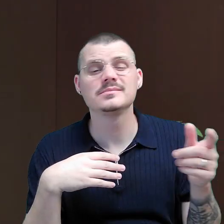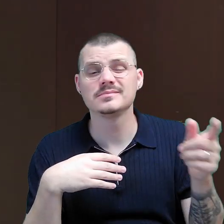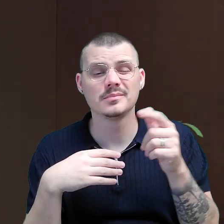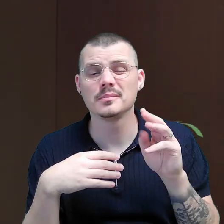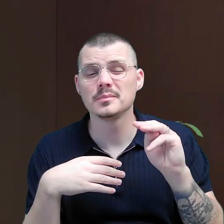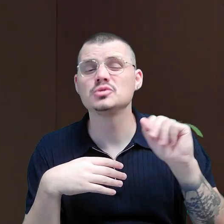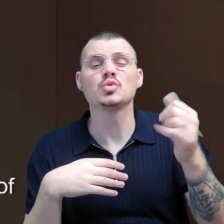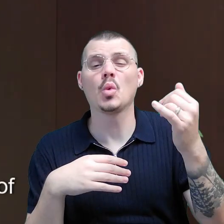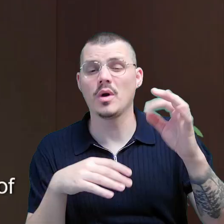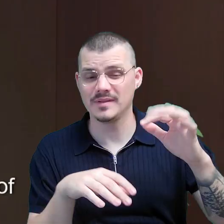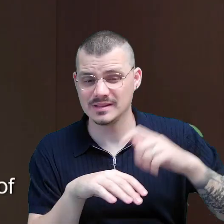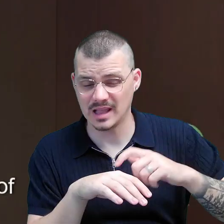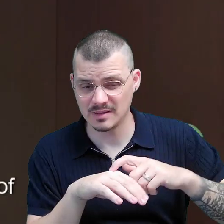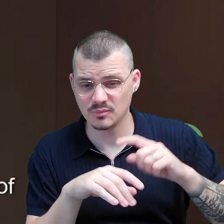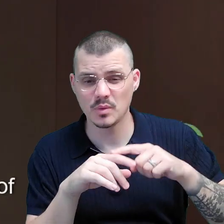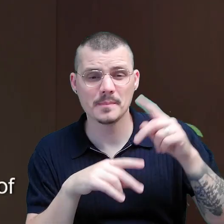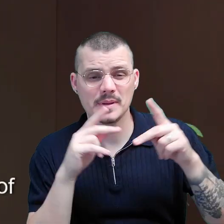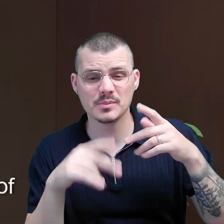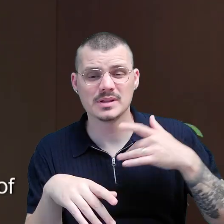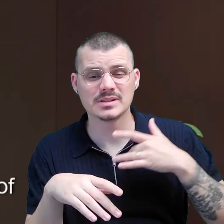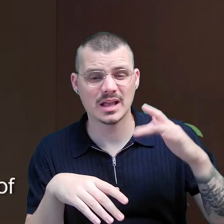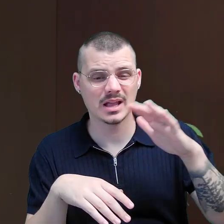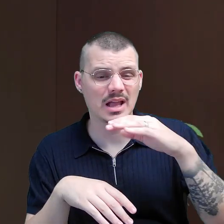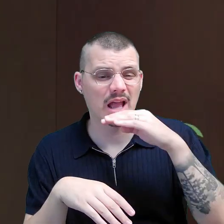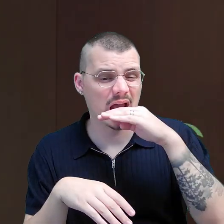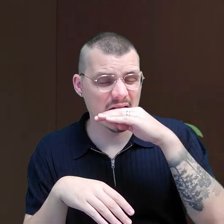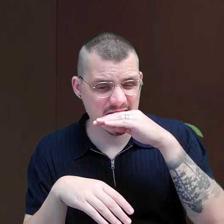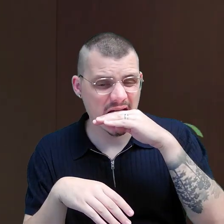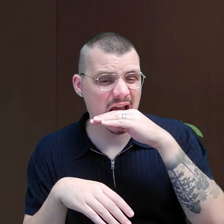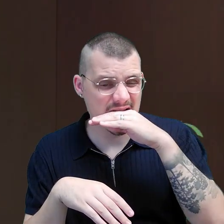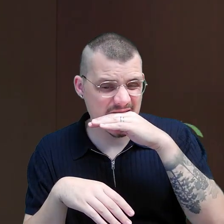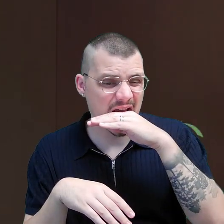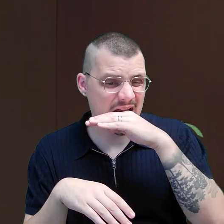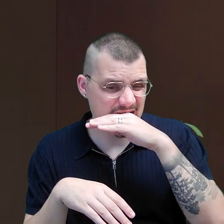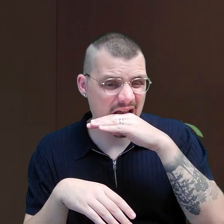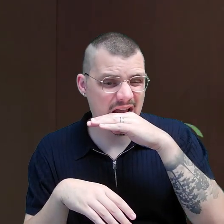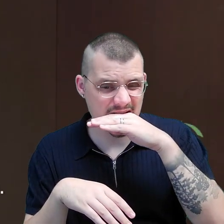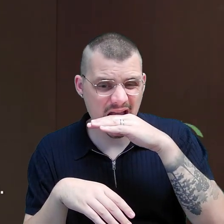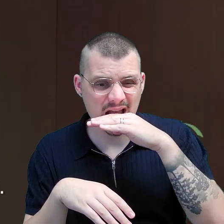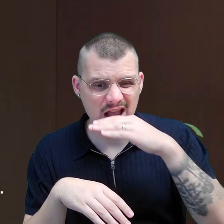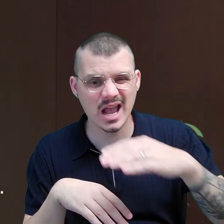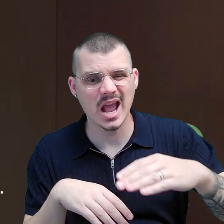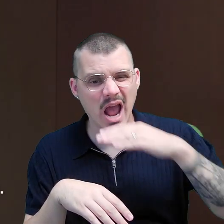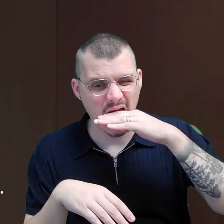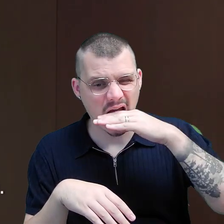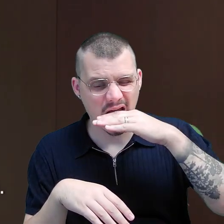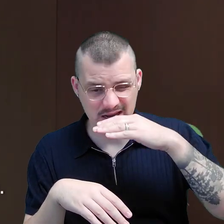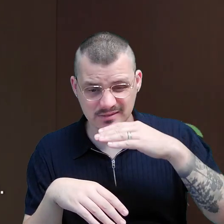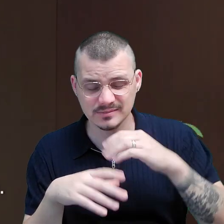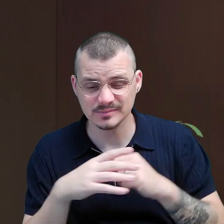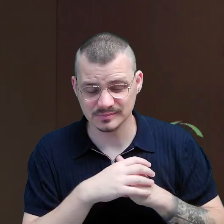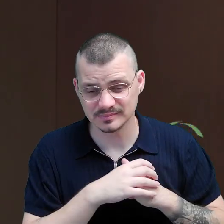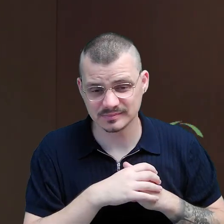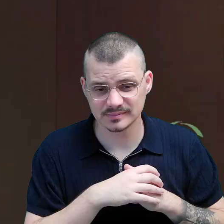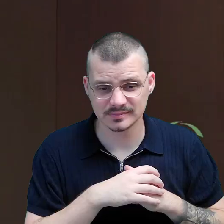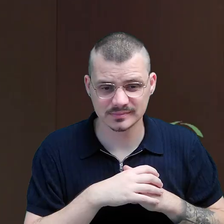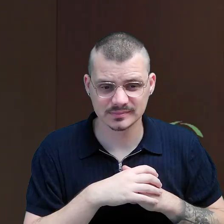time when people are biting down the side of their hand like that, jam it all in their mouth and bite